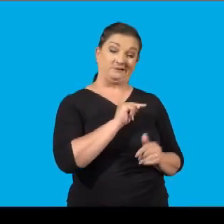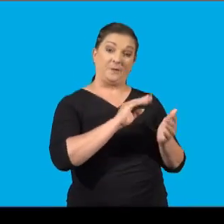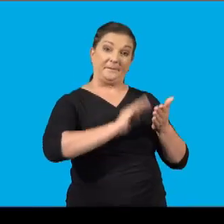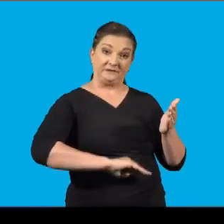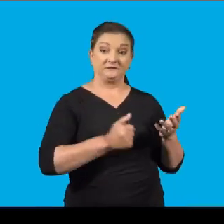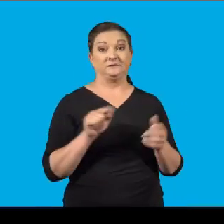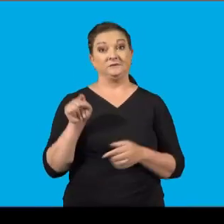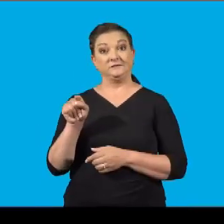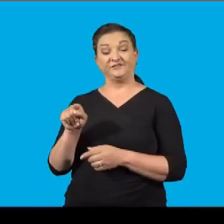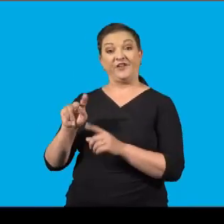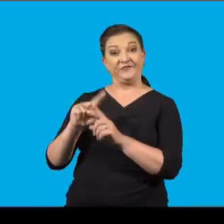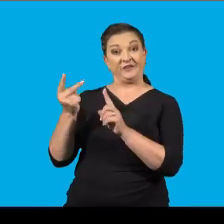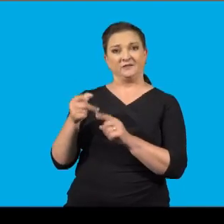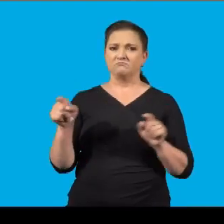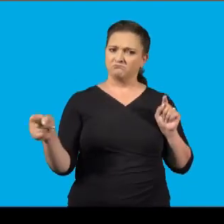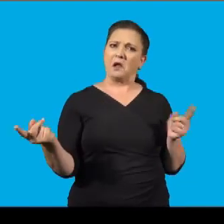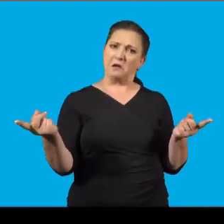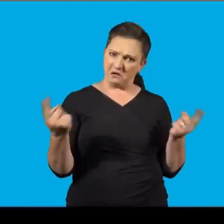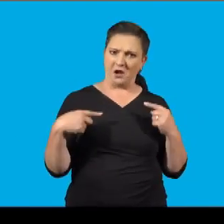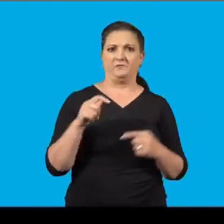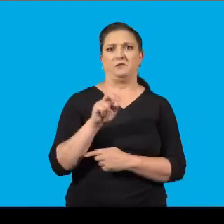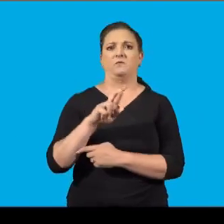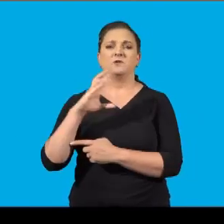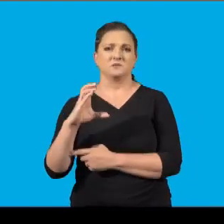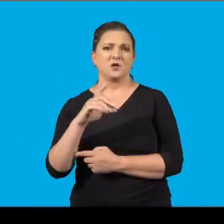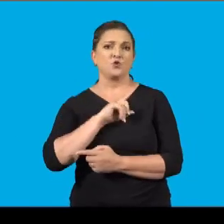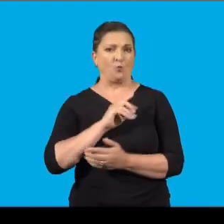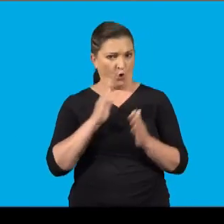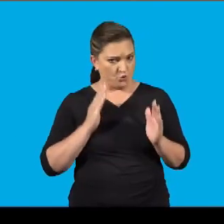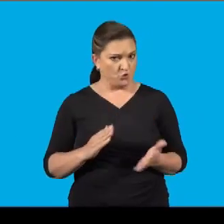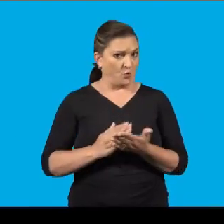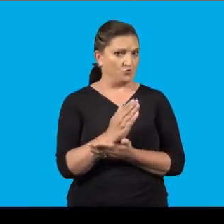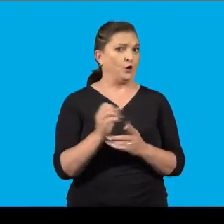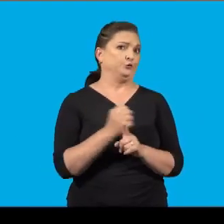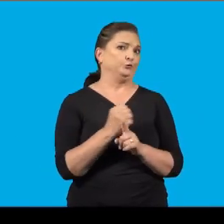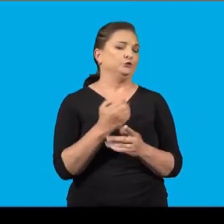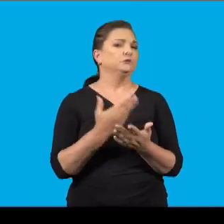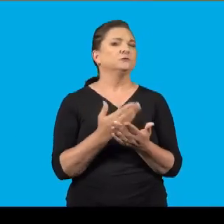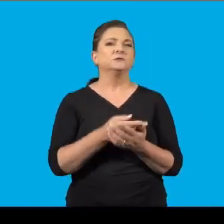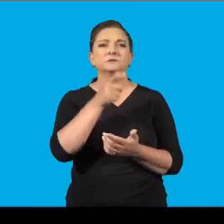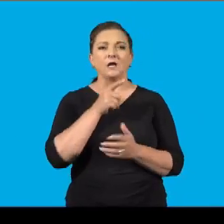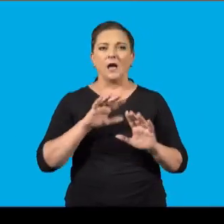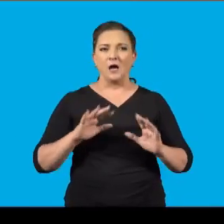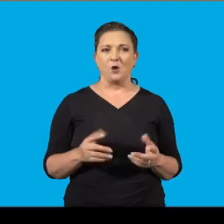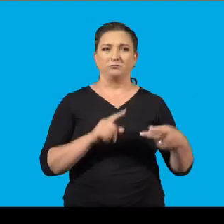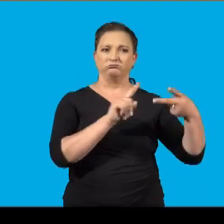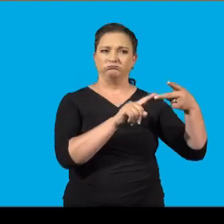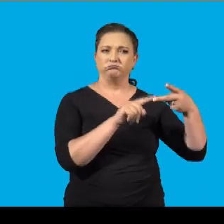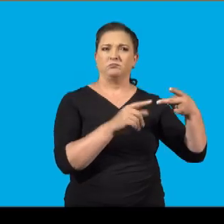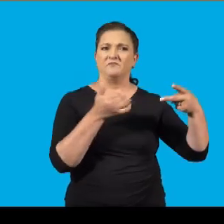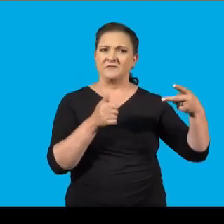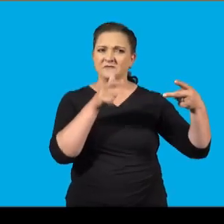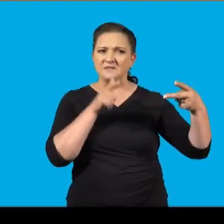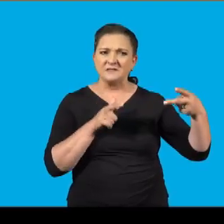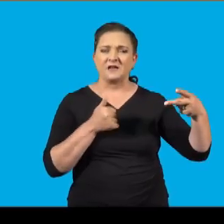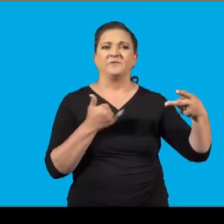that is both victims and perpetrators, to come forward and tell their stories of human rights abuses, to establish a record, that's